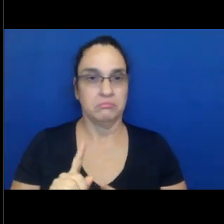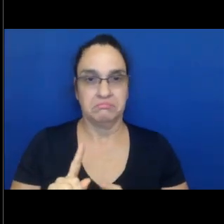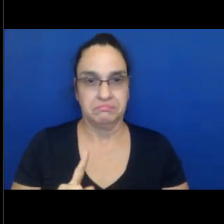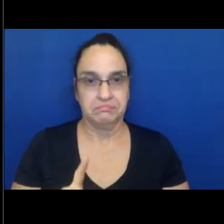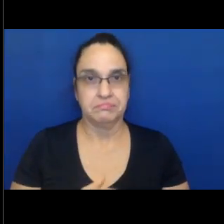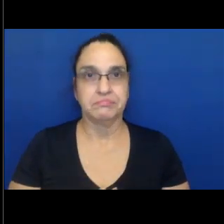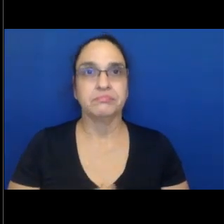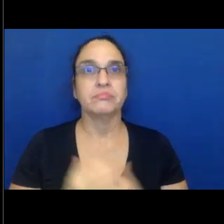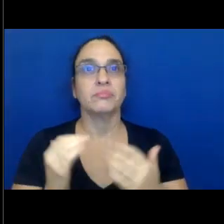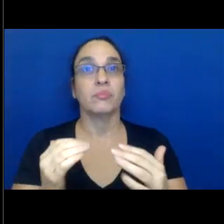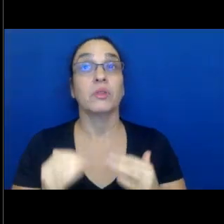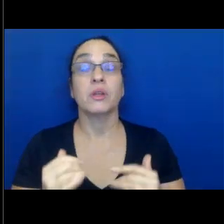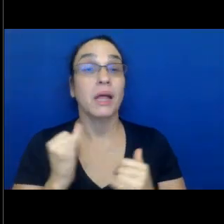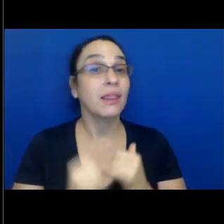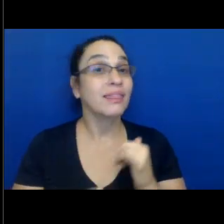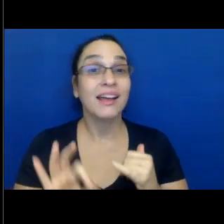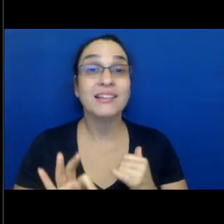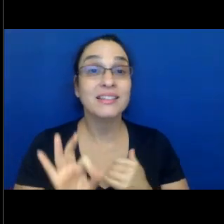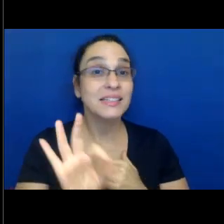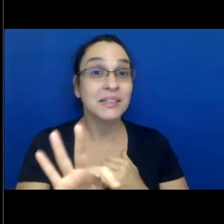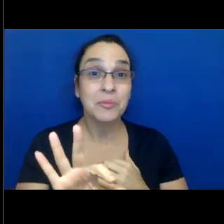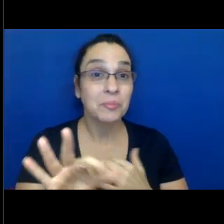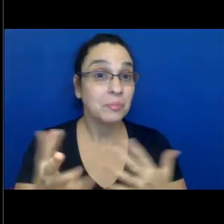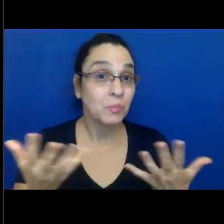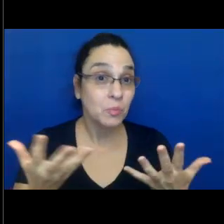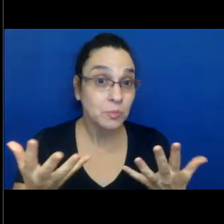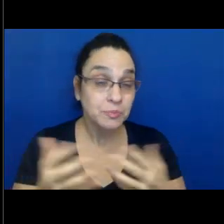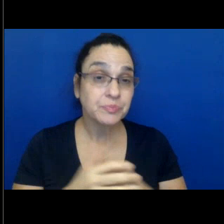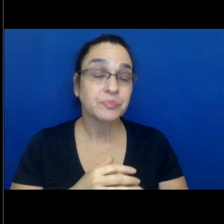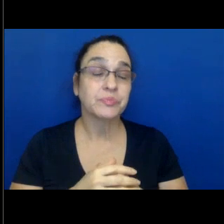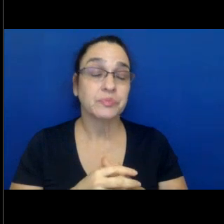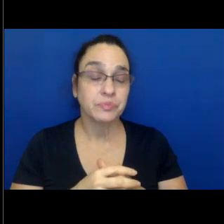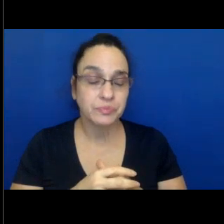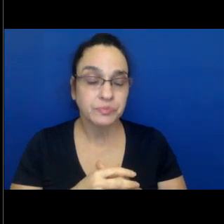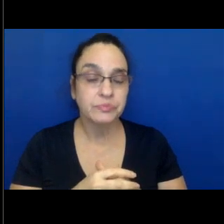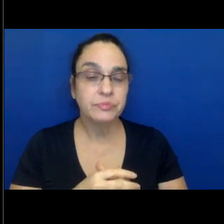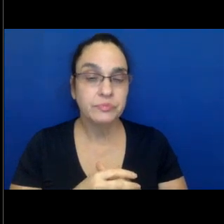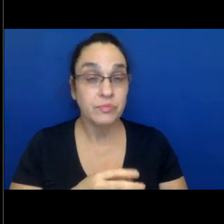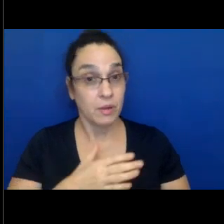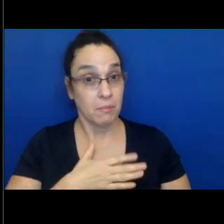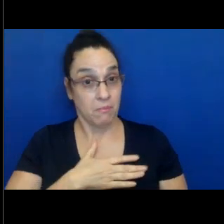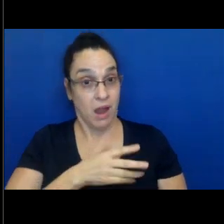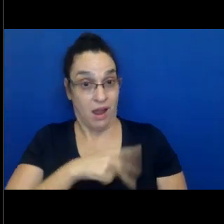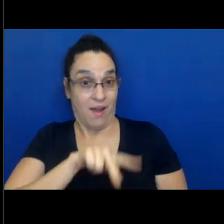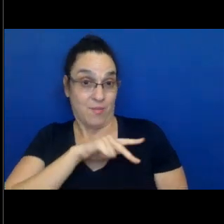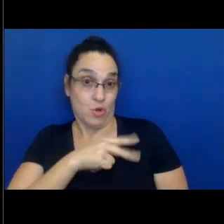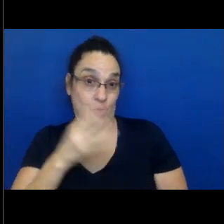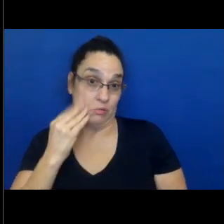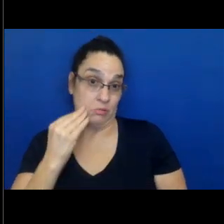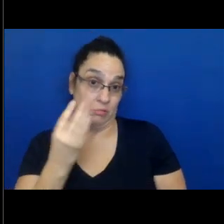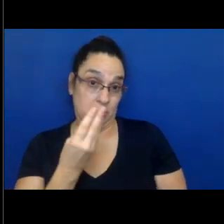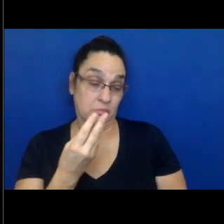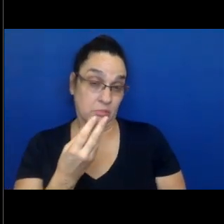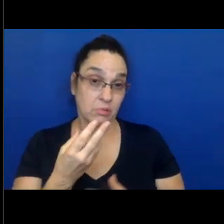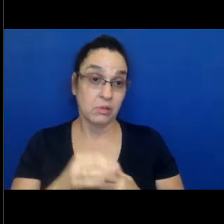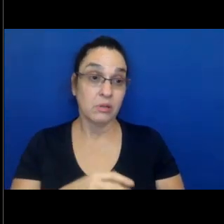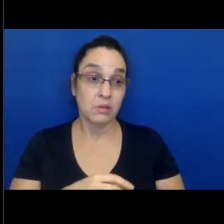Finally, I think this is certainly a personal experience. I didn't come